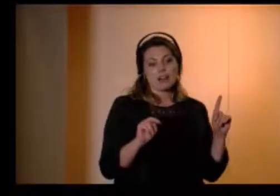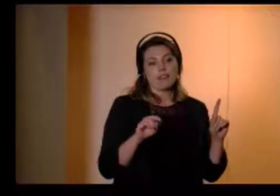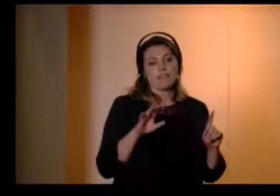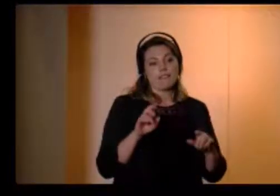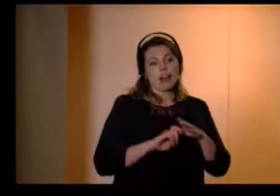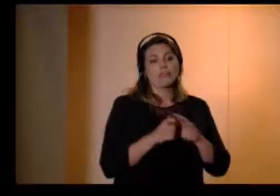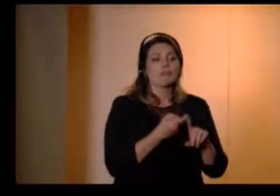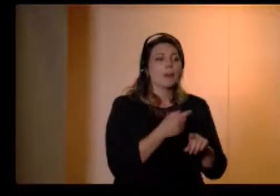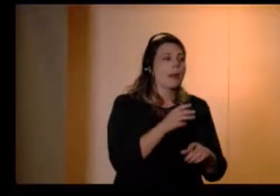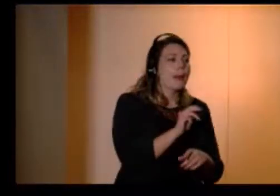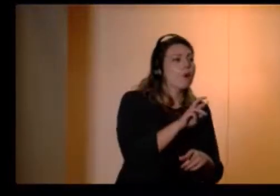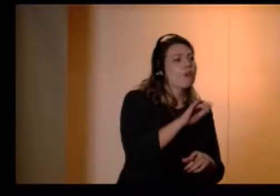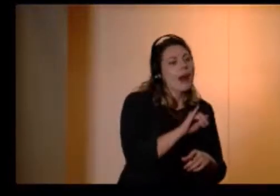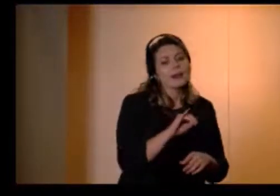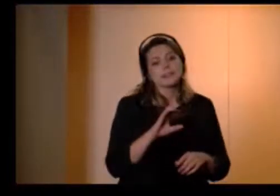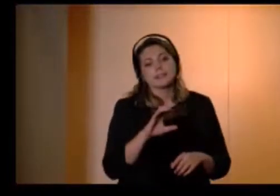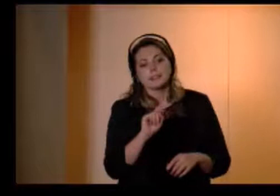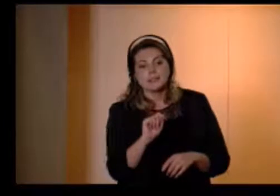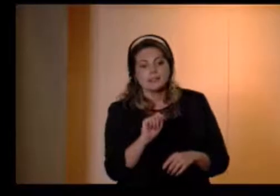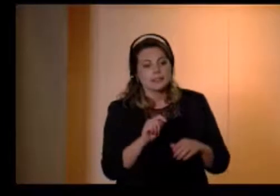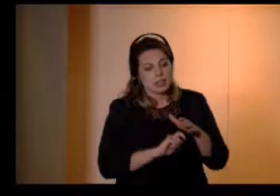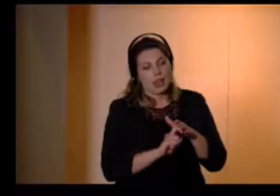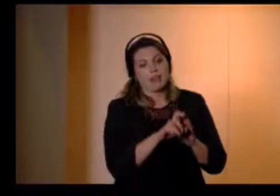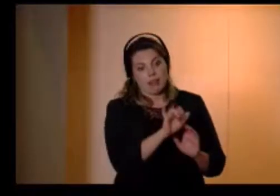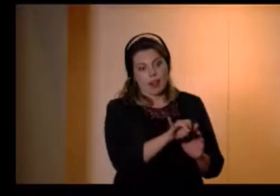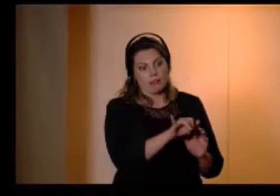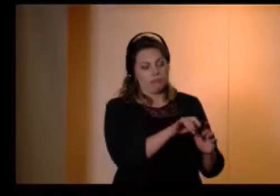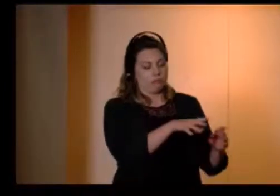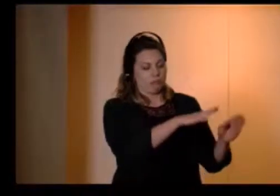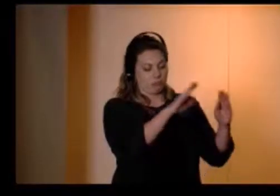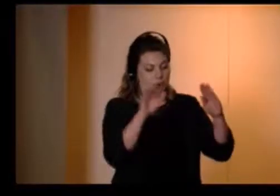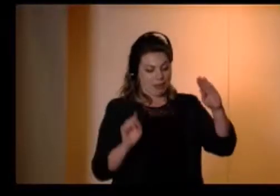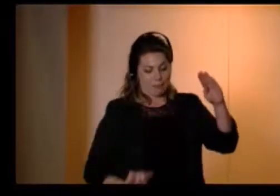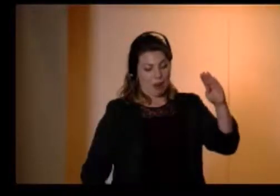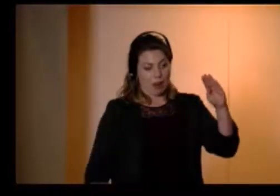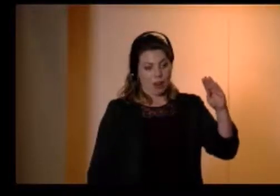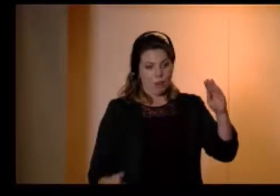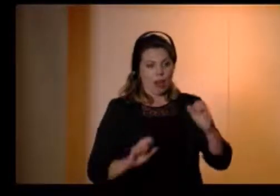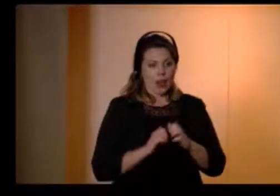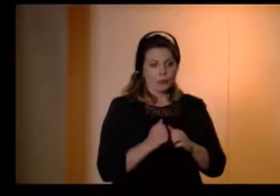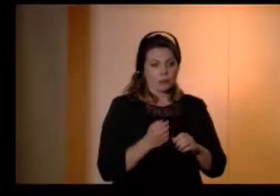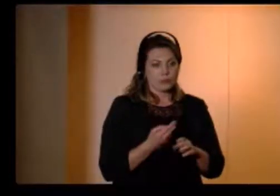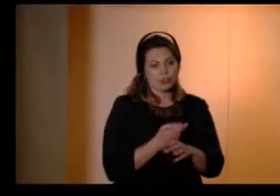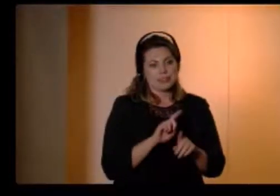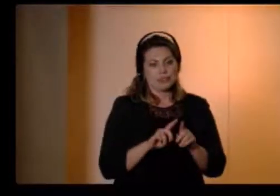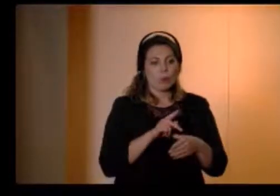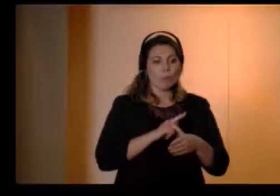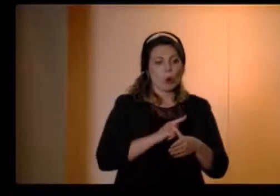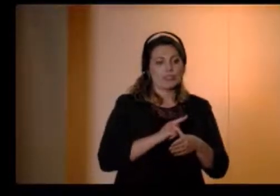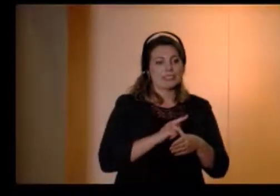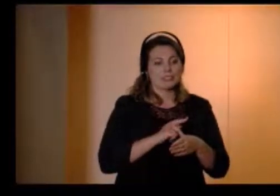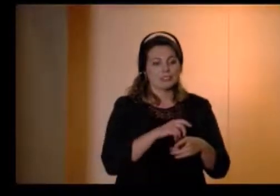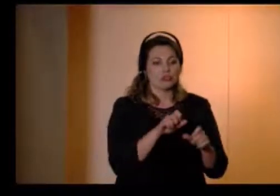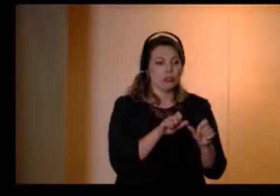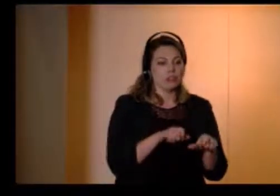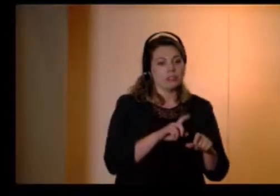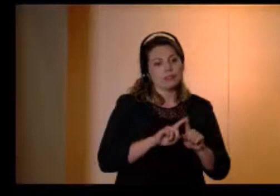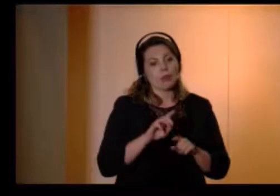CT scan. And then on the bottom is how we work with protein structure, molecular structure